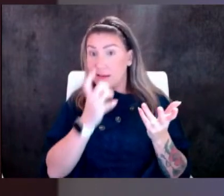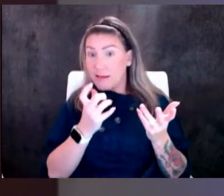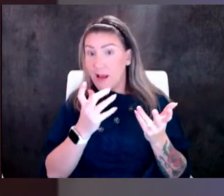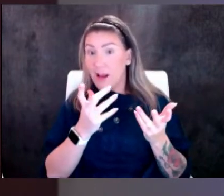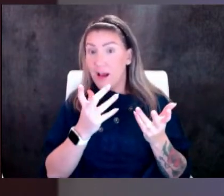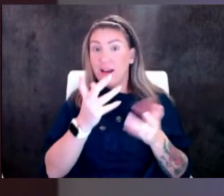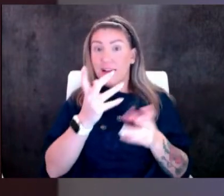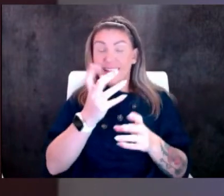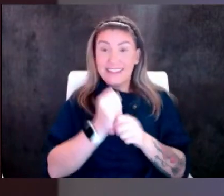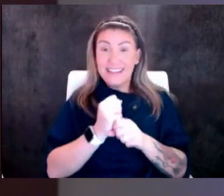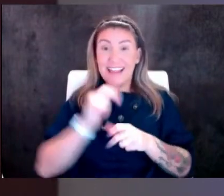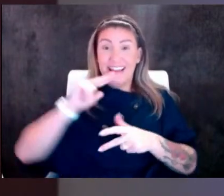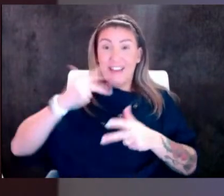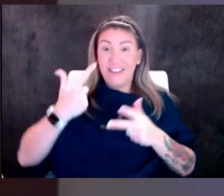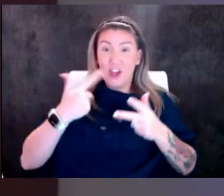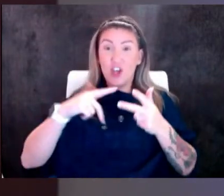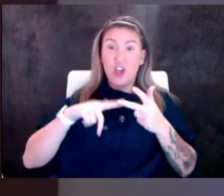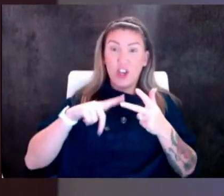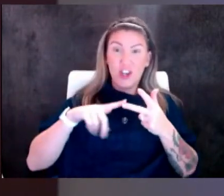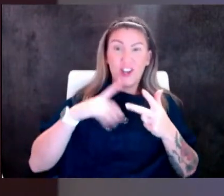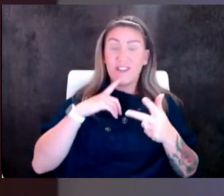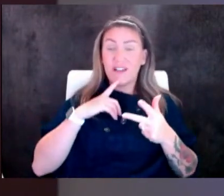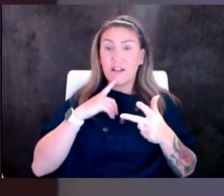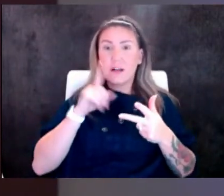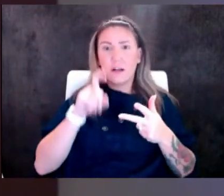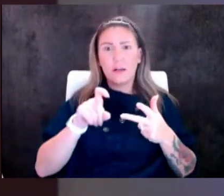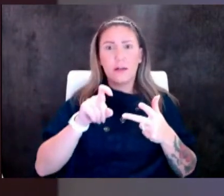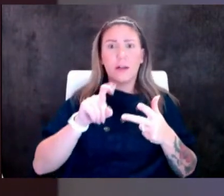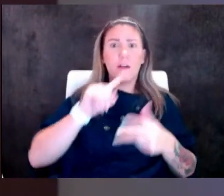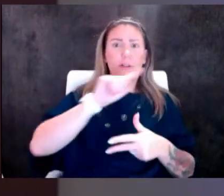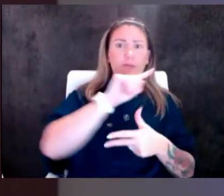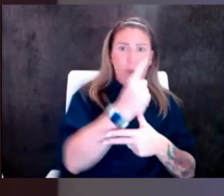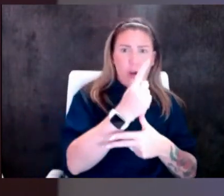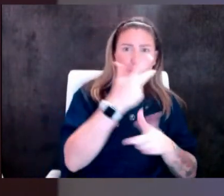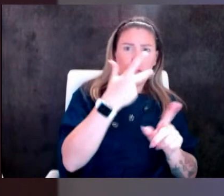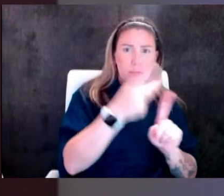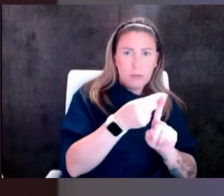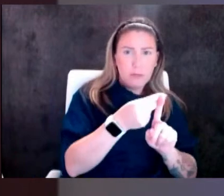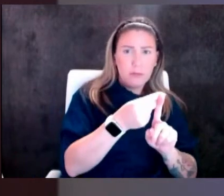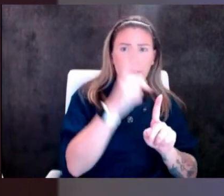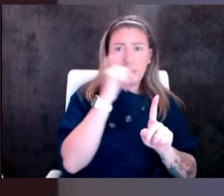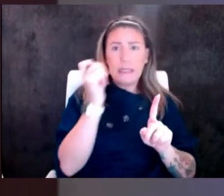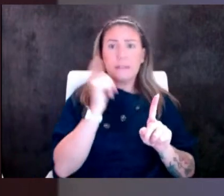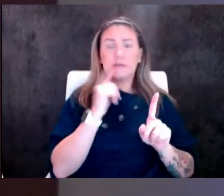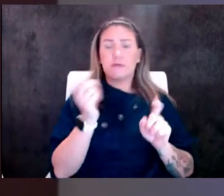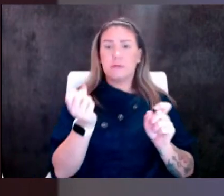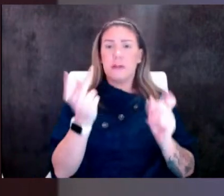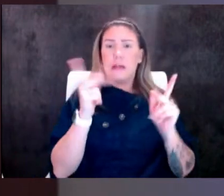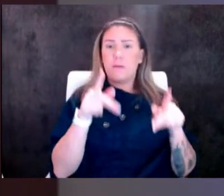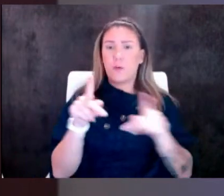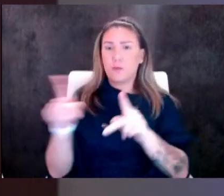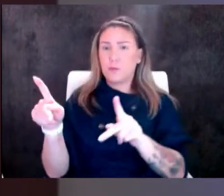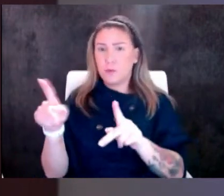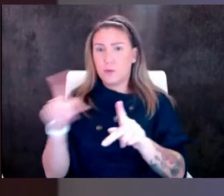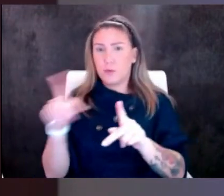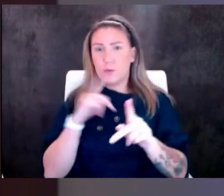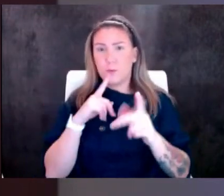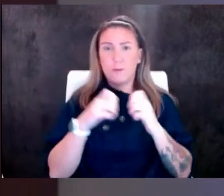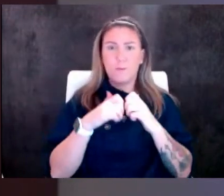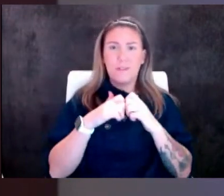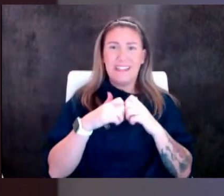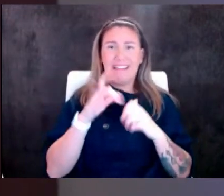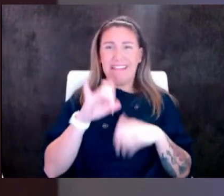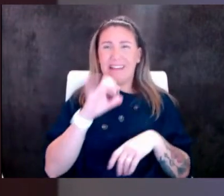to get a first dose into the 12 to 17-year-olds, because we have still tremendous opportunities out there with that group. I